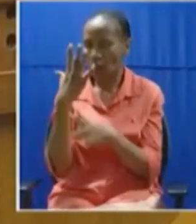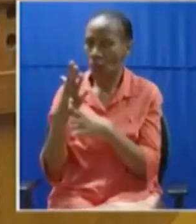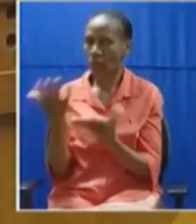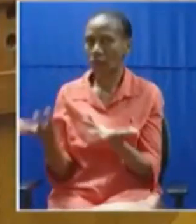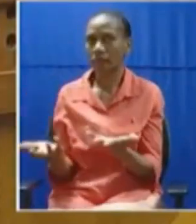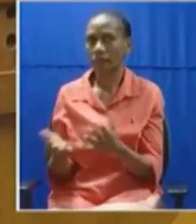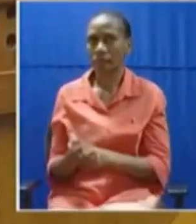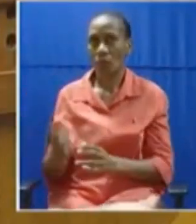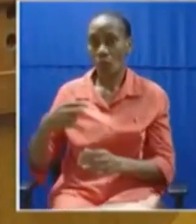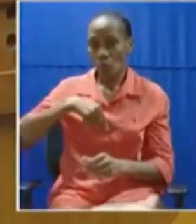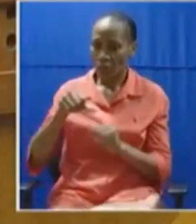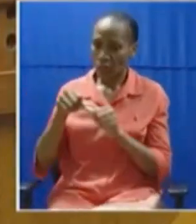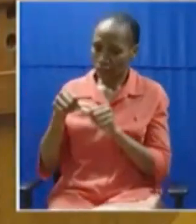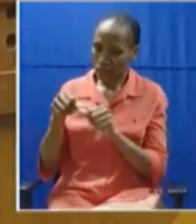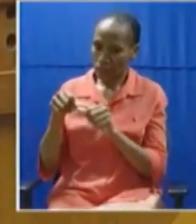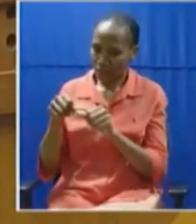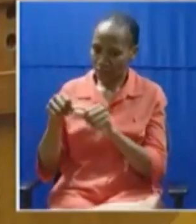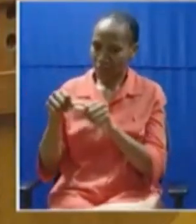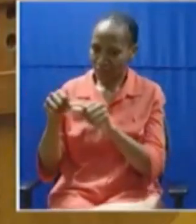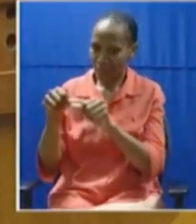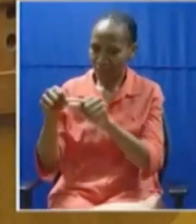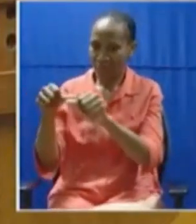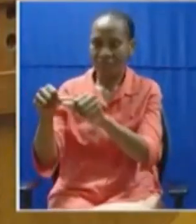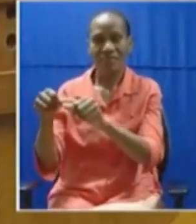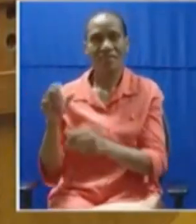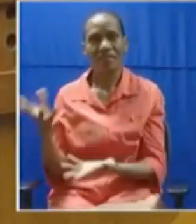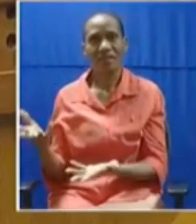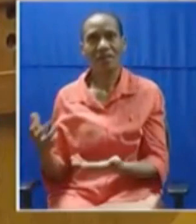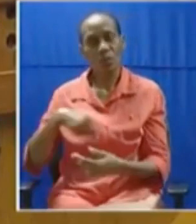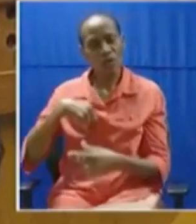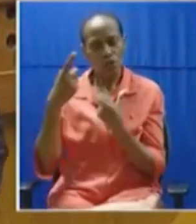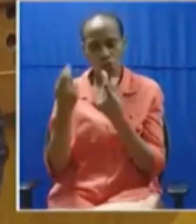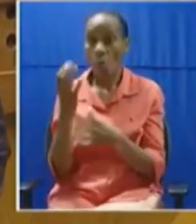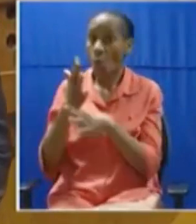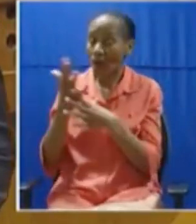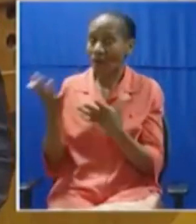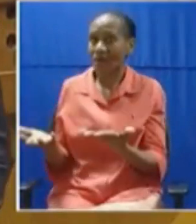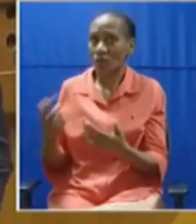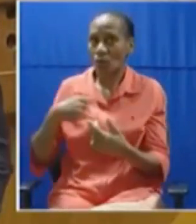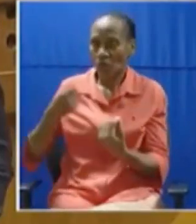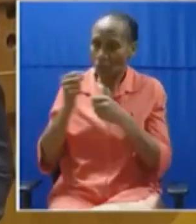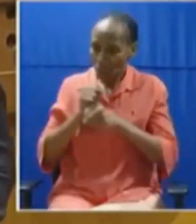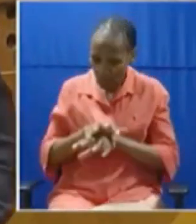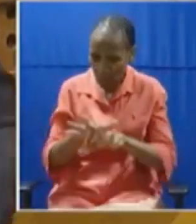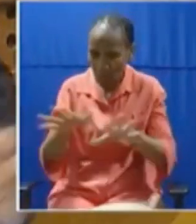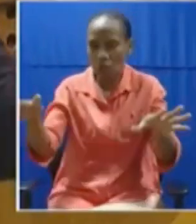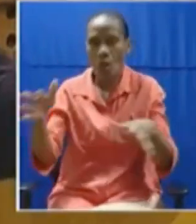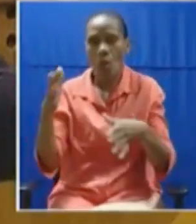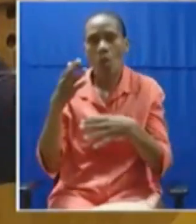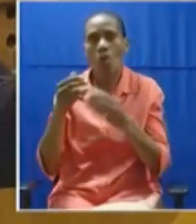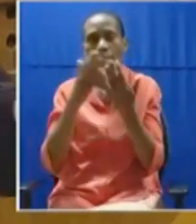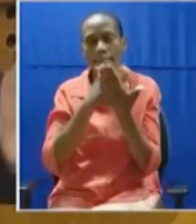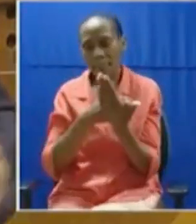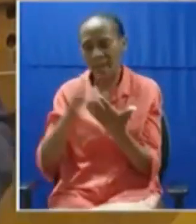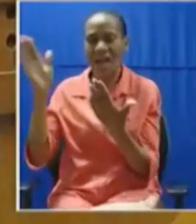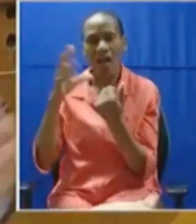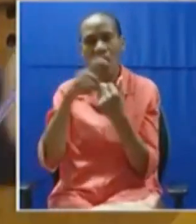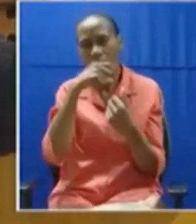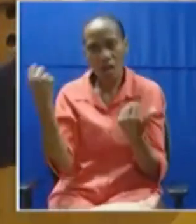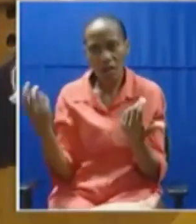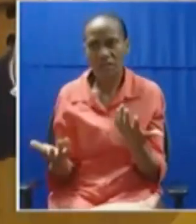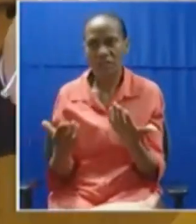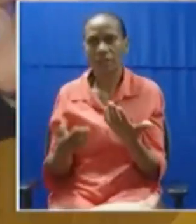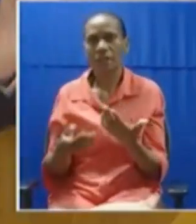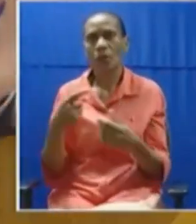We are on our way to getting this done too. That is what we do. We roll back poverty. We unlock enterprise. We